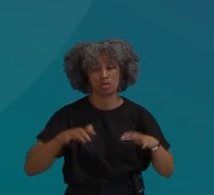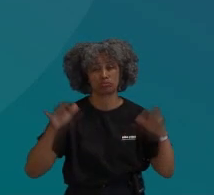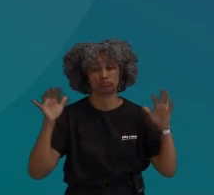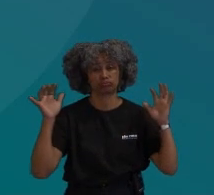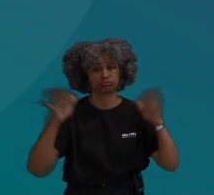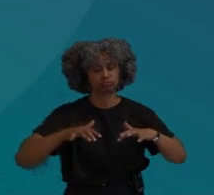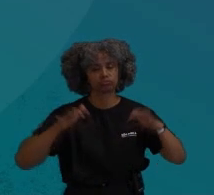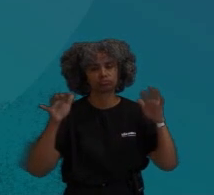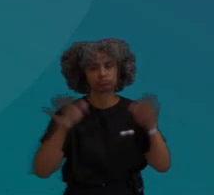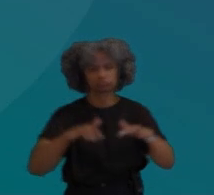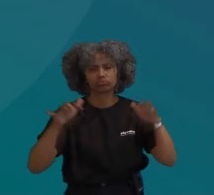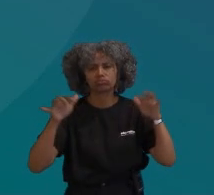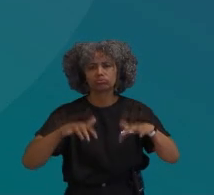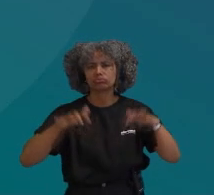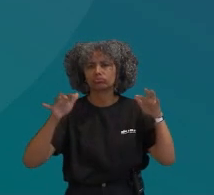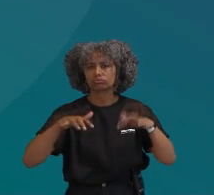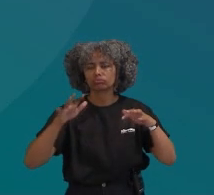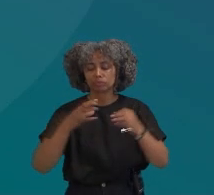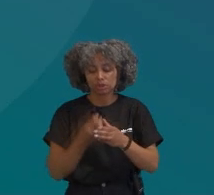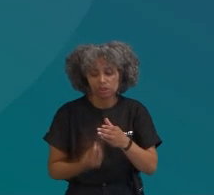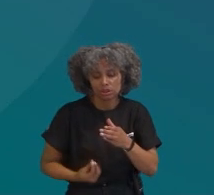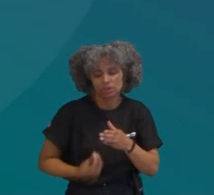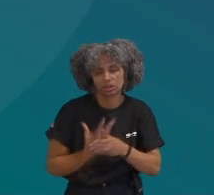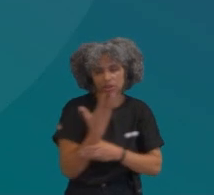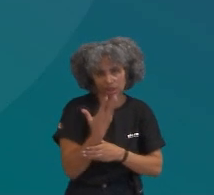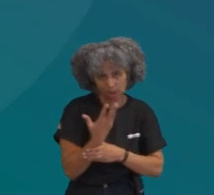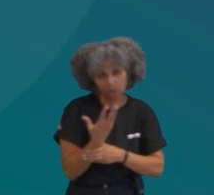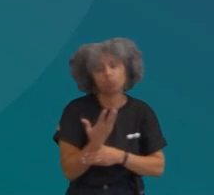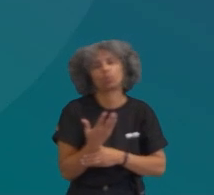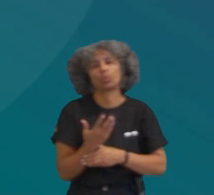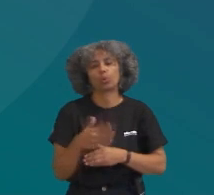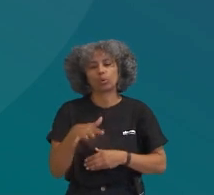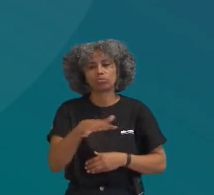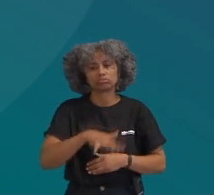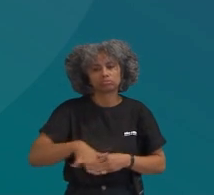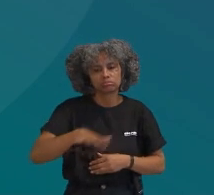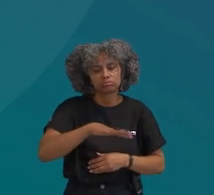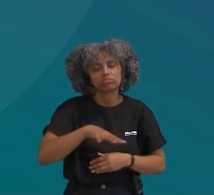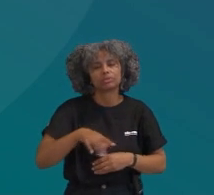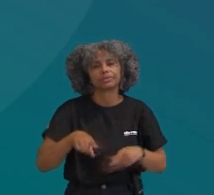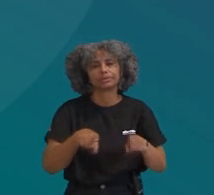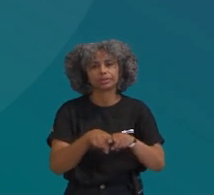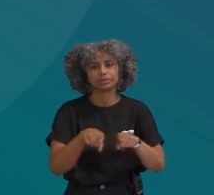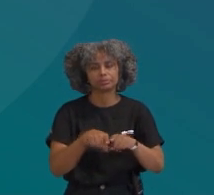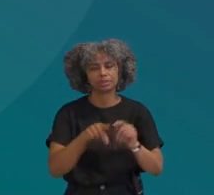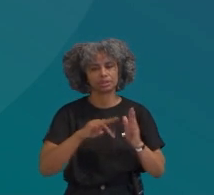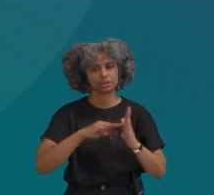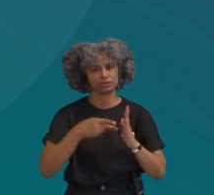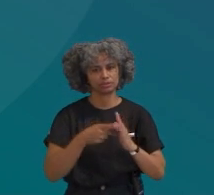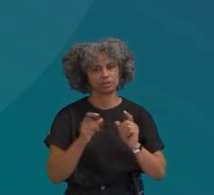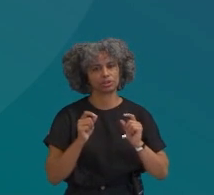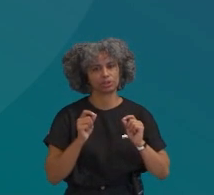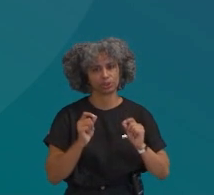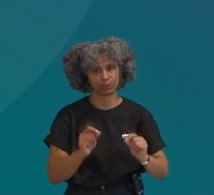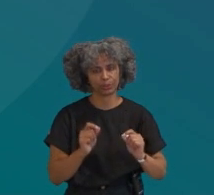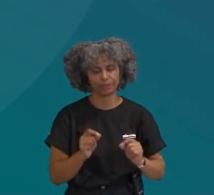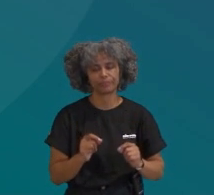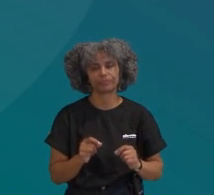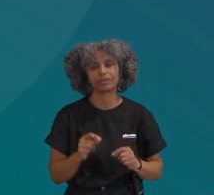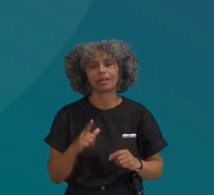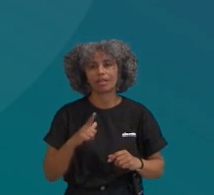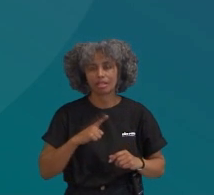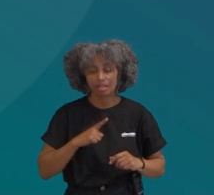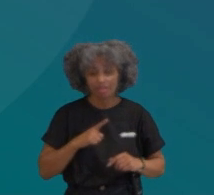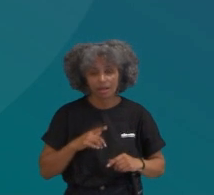of the things we do is also the dune rehabilitation. And we have a coastal edge, which is a legal line we declare on a